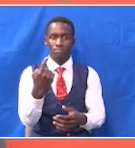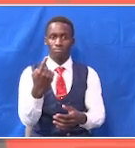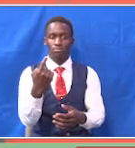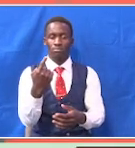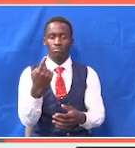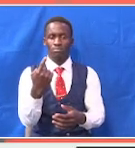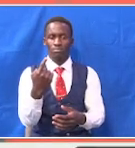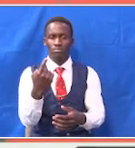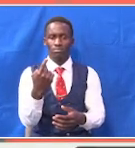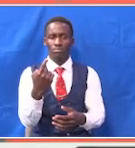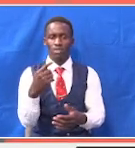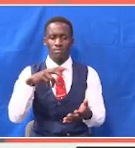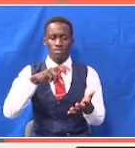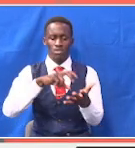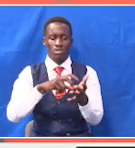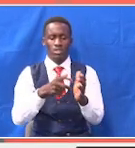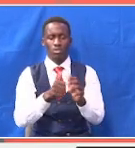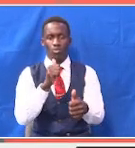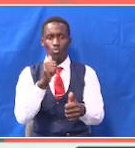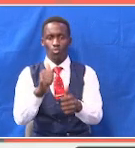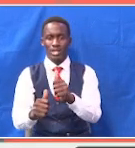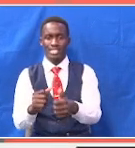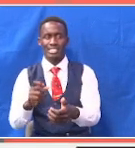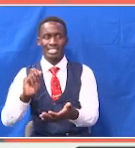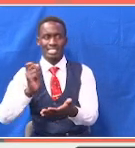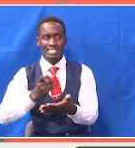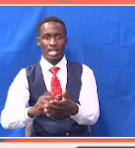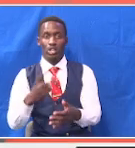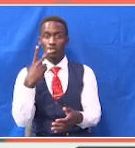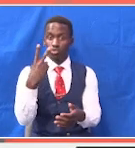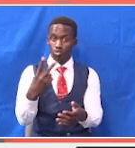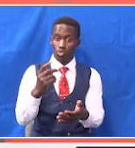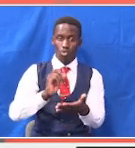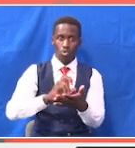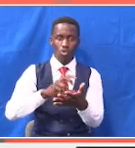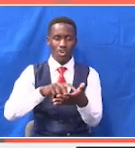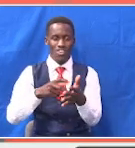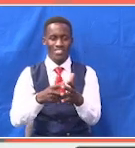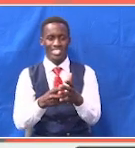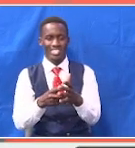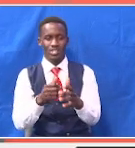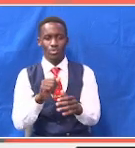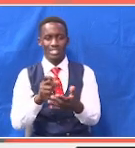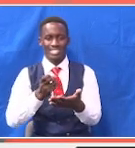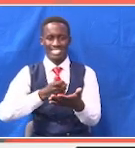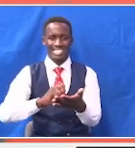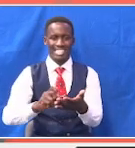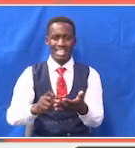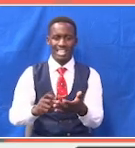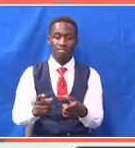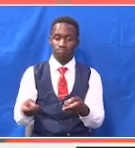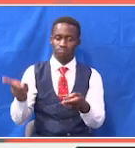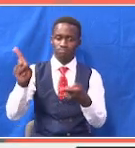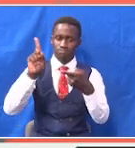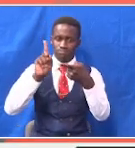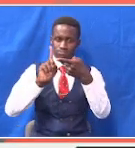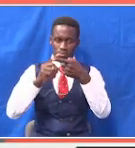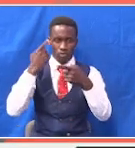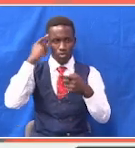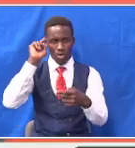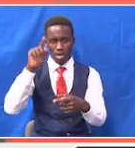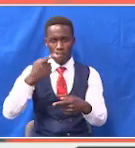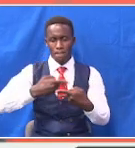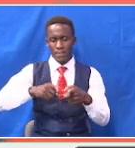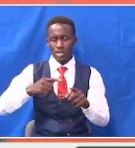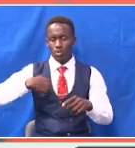one of the contracts that he had signed before. Two of them. Mm-hmm. Is a plus for him. What we are